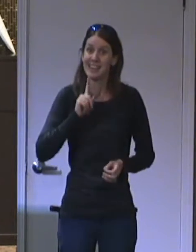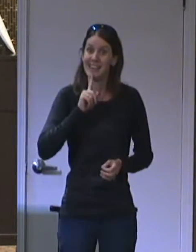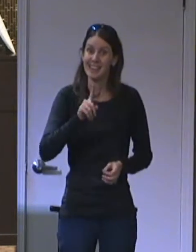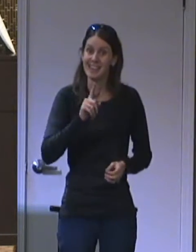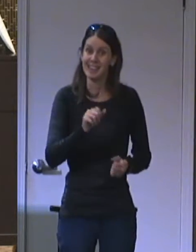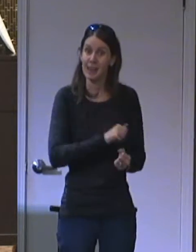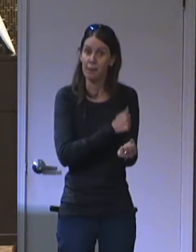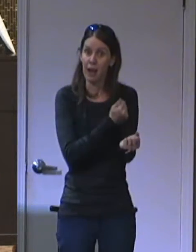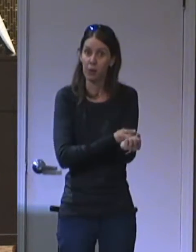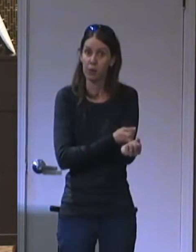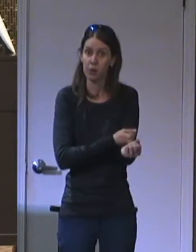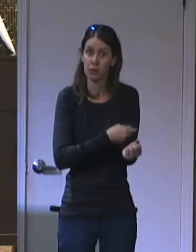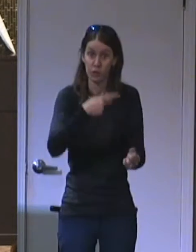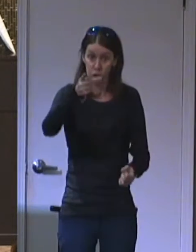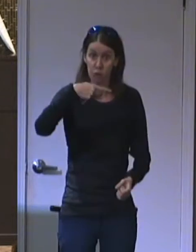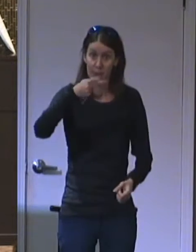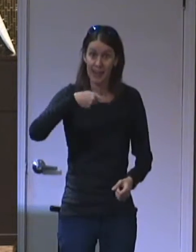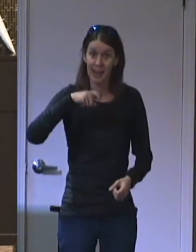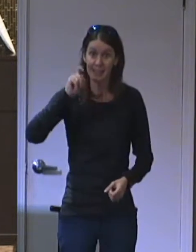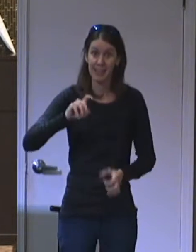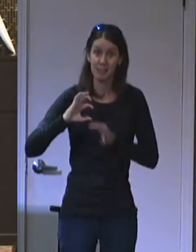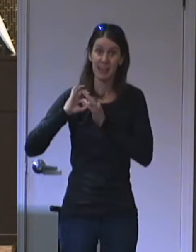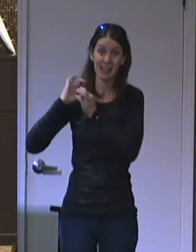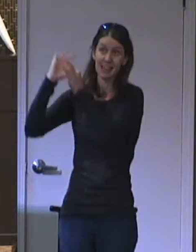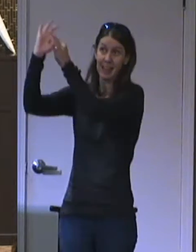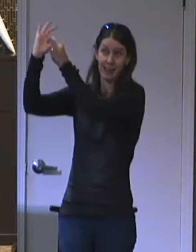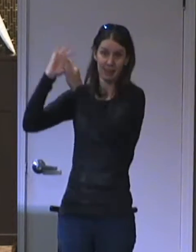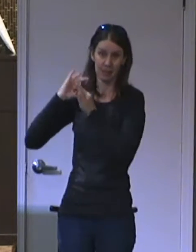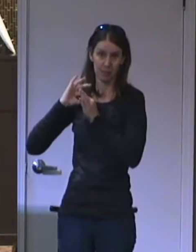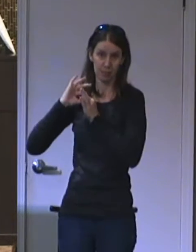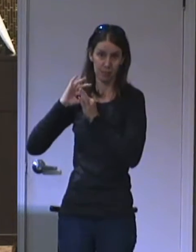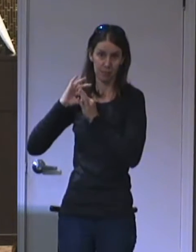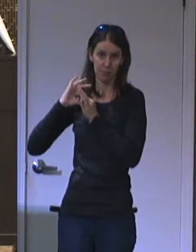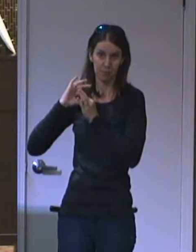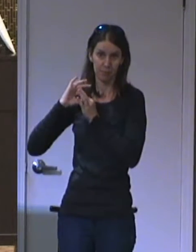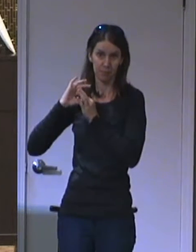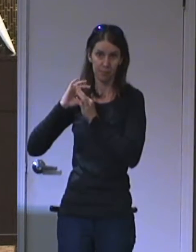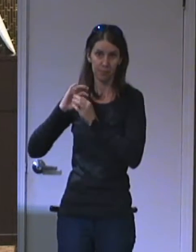power. We just have to stay plugged in.